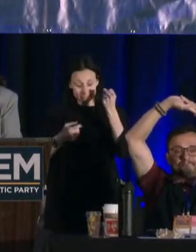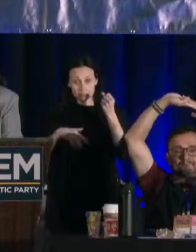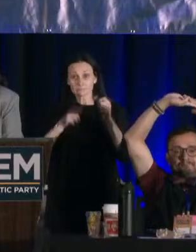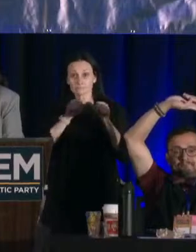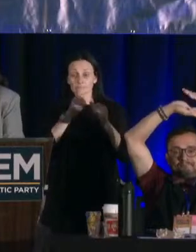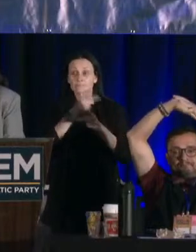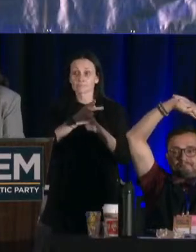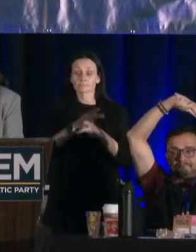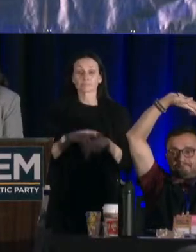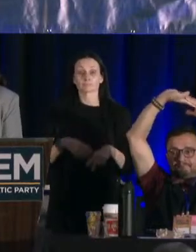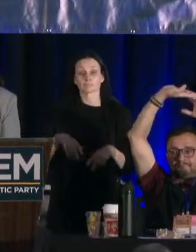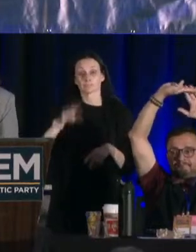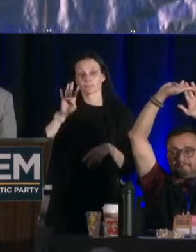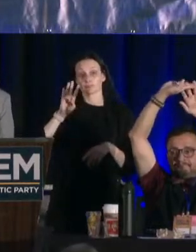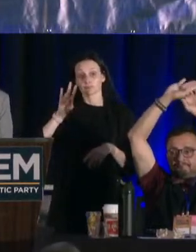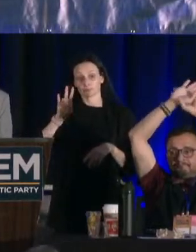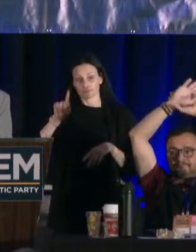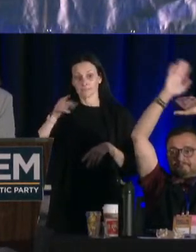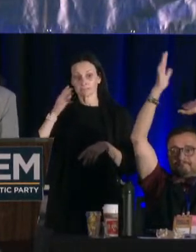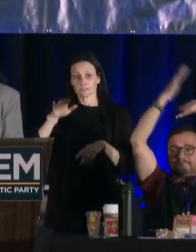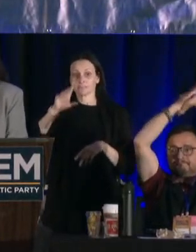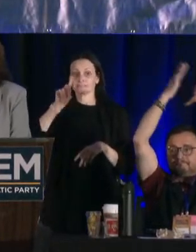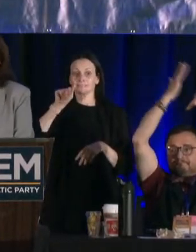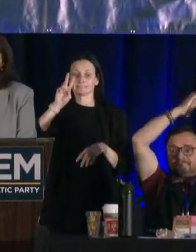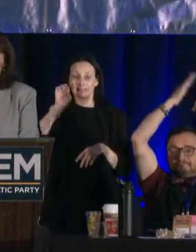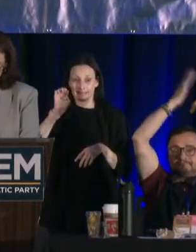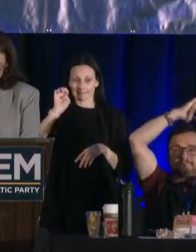Take Katie Porter's seat with Dave Min.